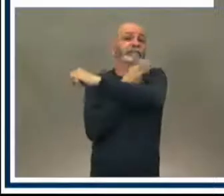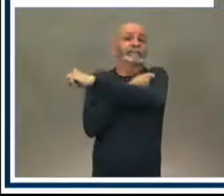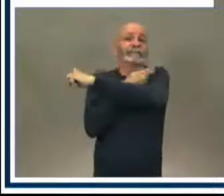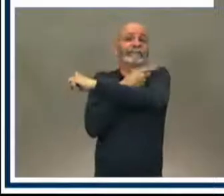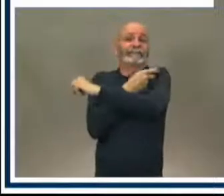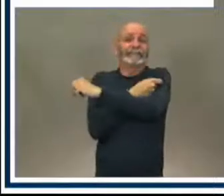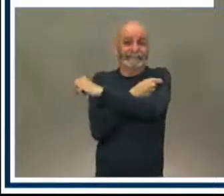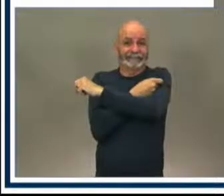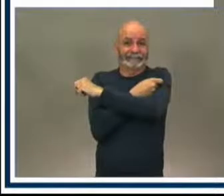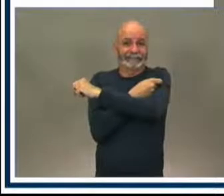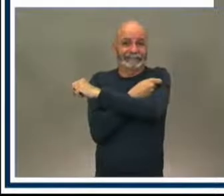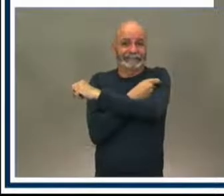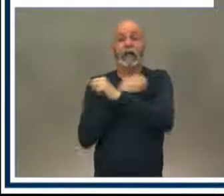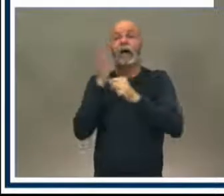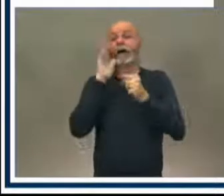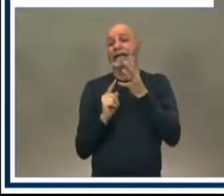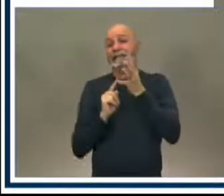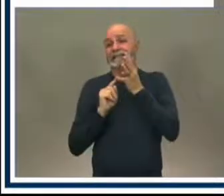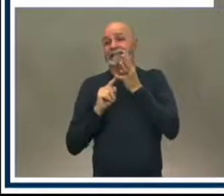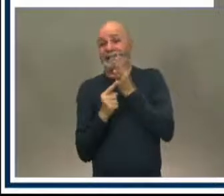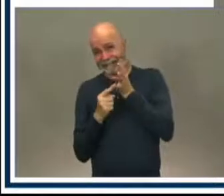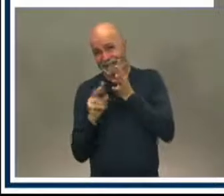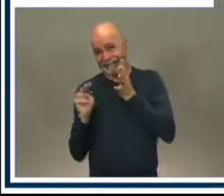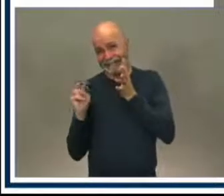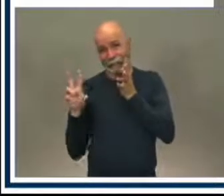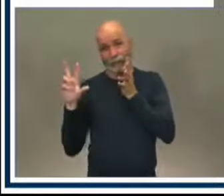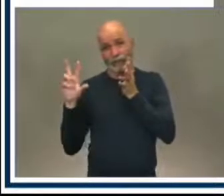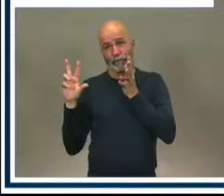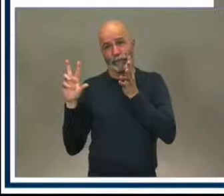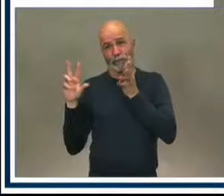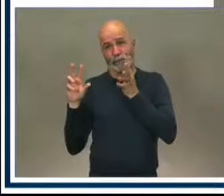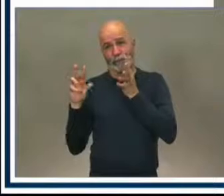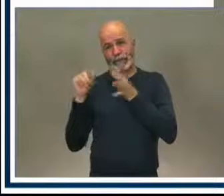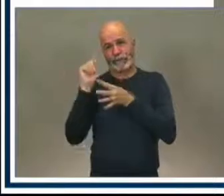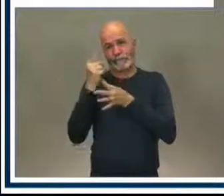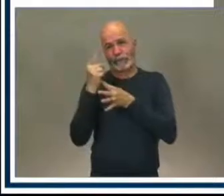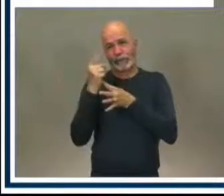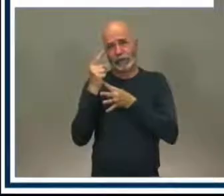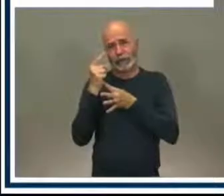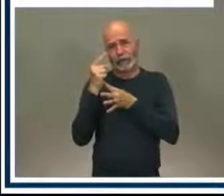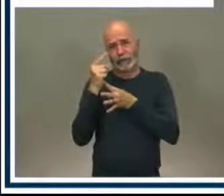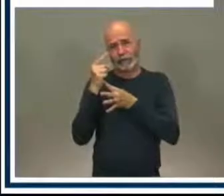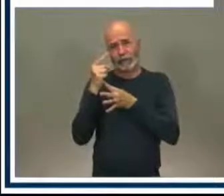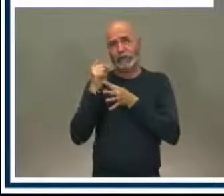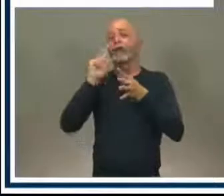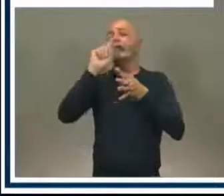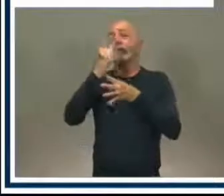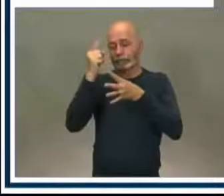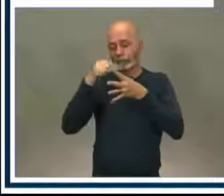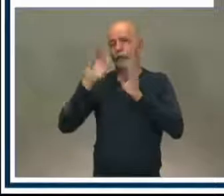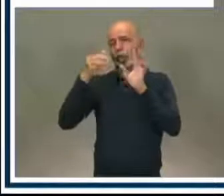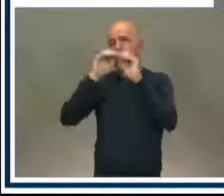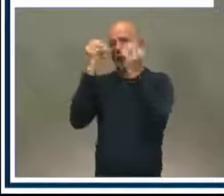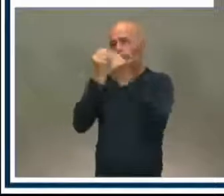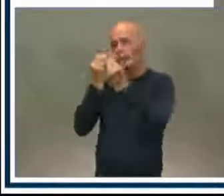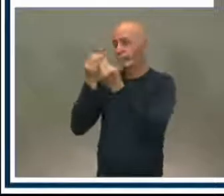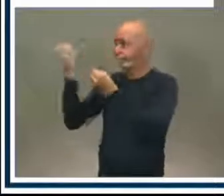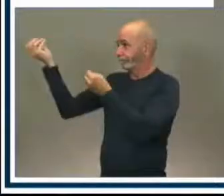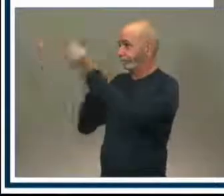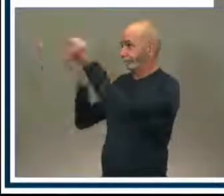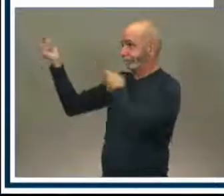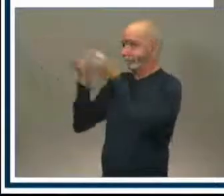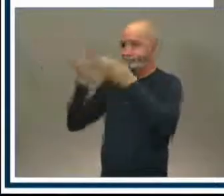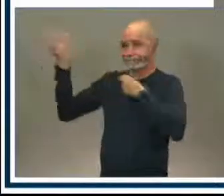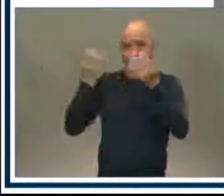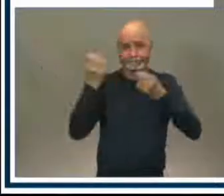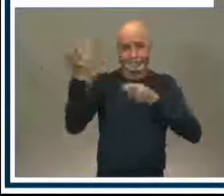of November 1st for those organizations to report with us. So they're coming in with preliminary data on